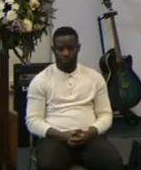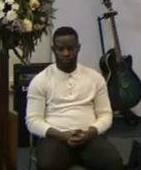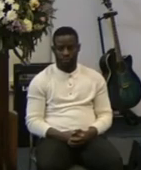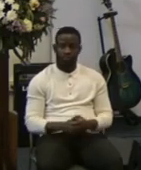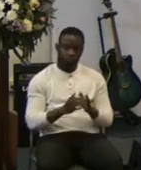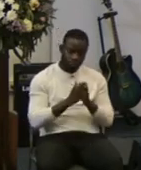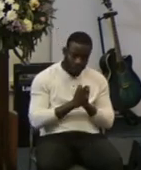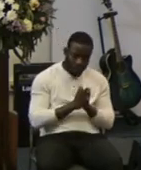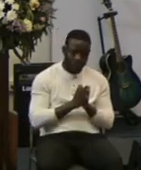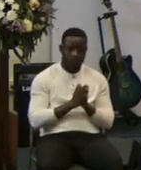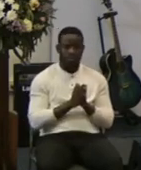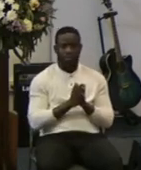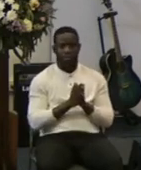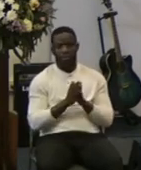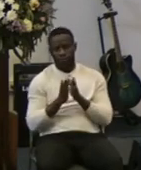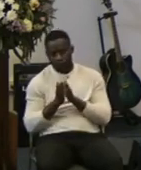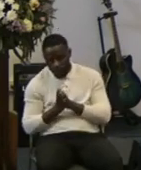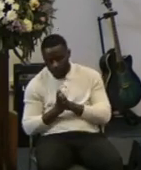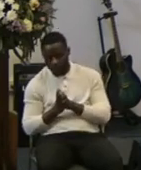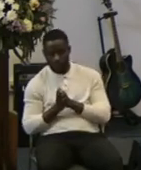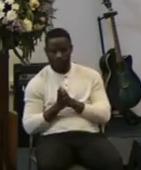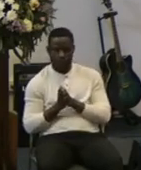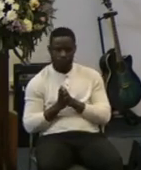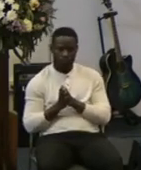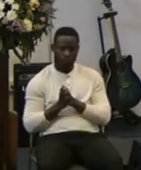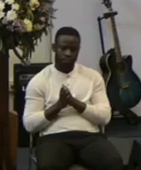that you prayed and you prayed